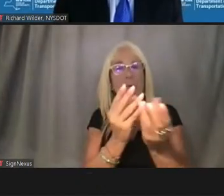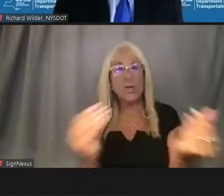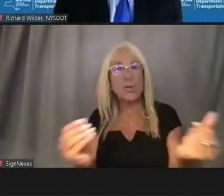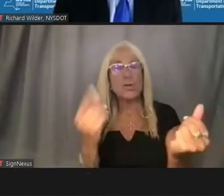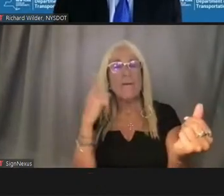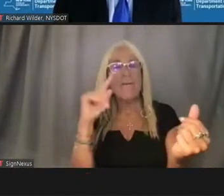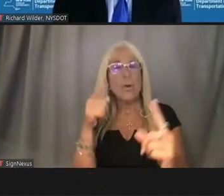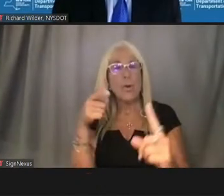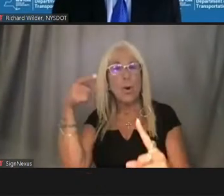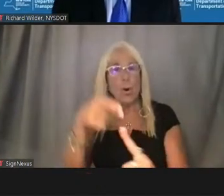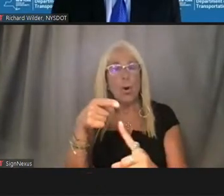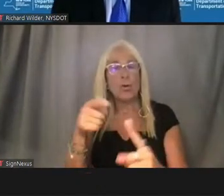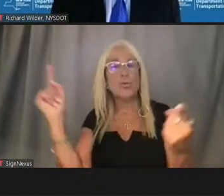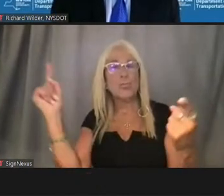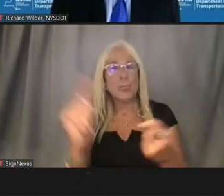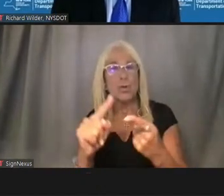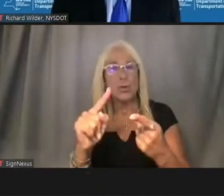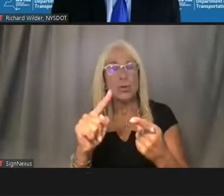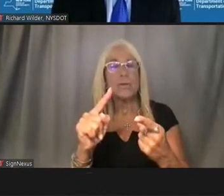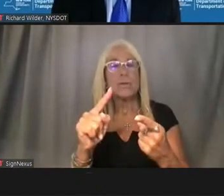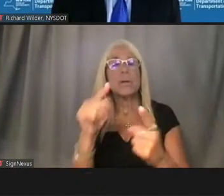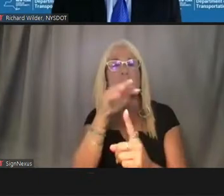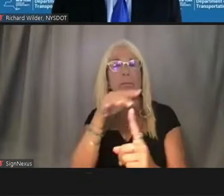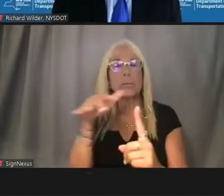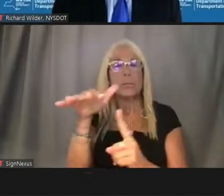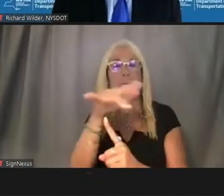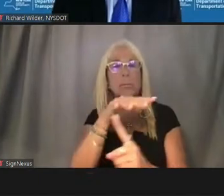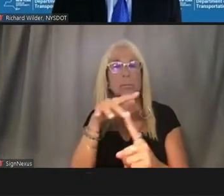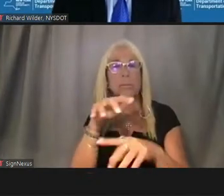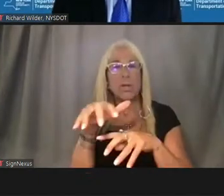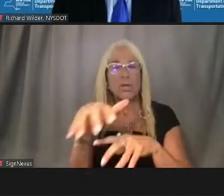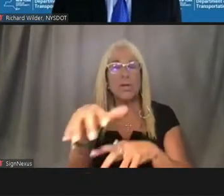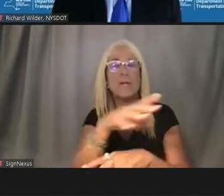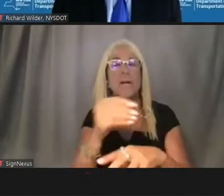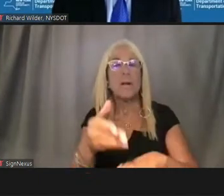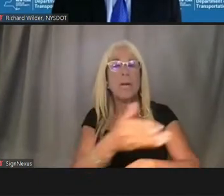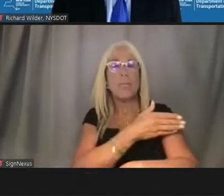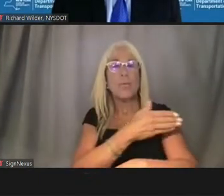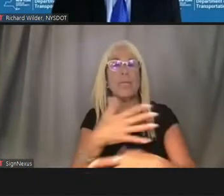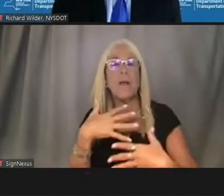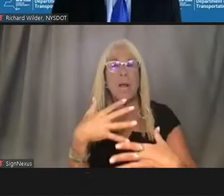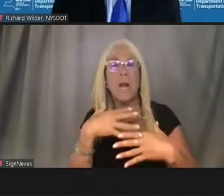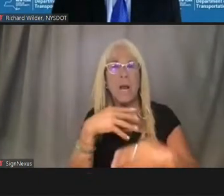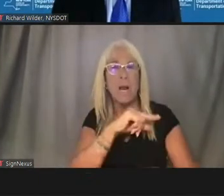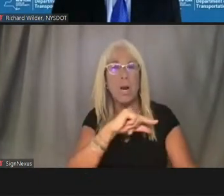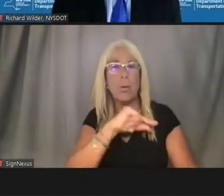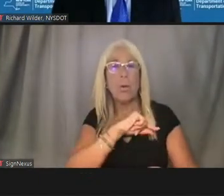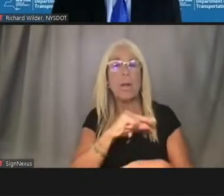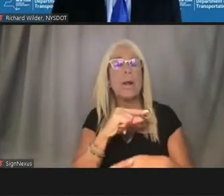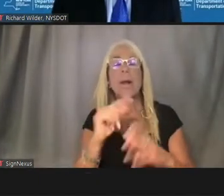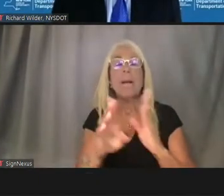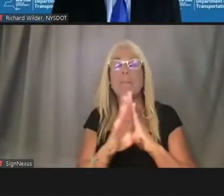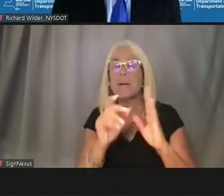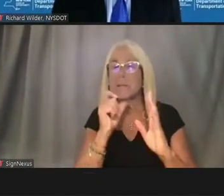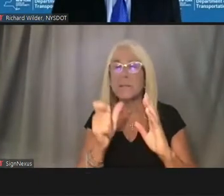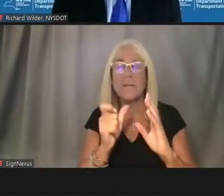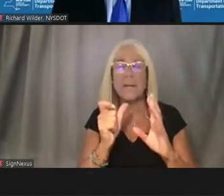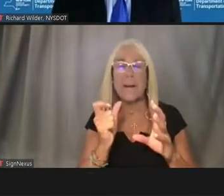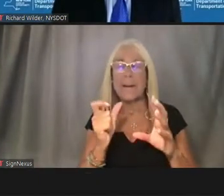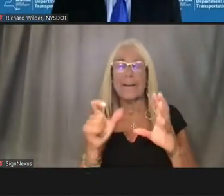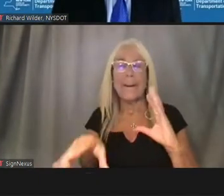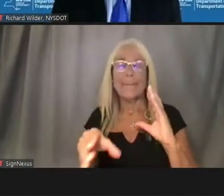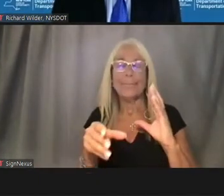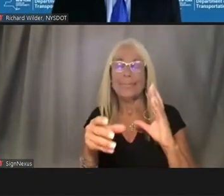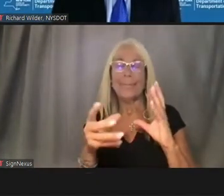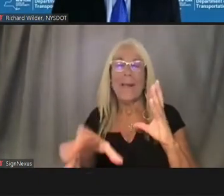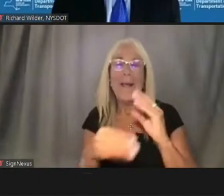such as reducing congestion and improving air quality buses are not contributors to the pro to the problem therefore I ask that